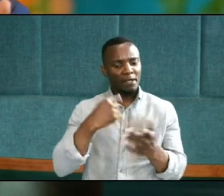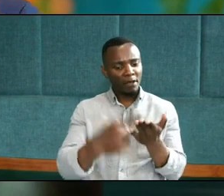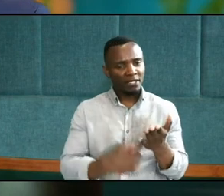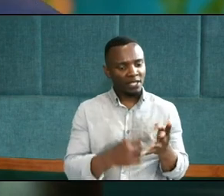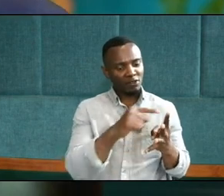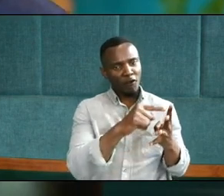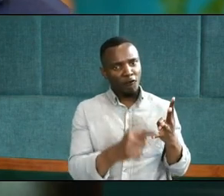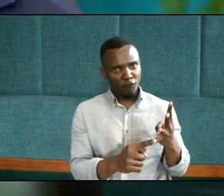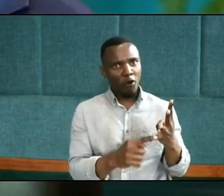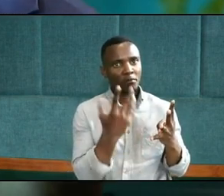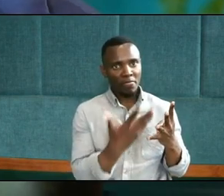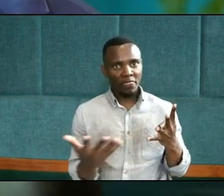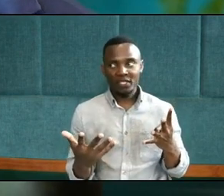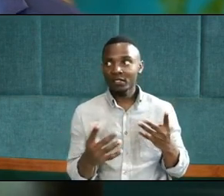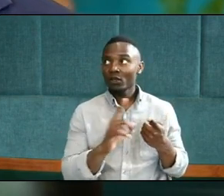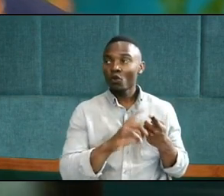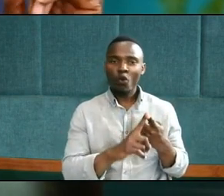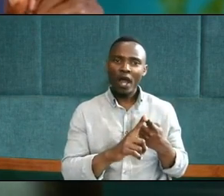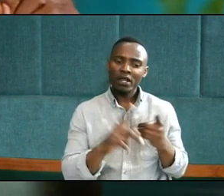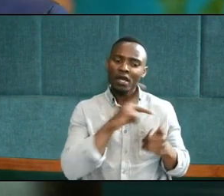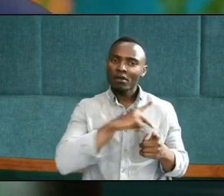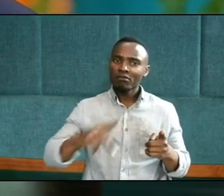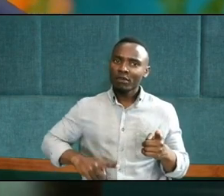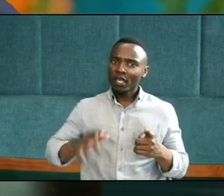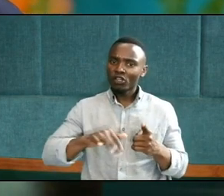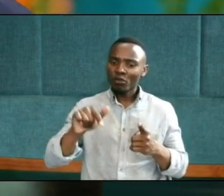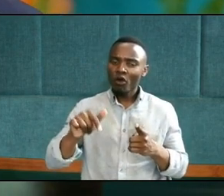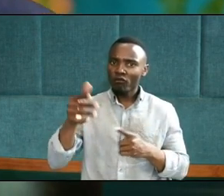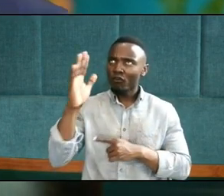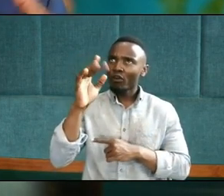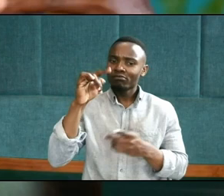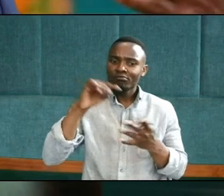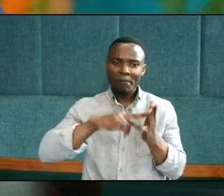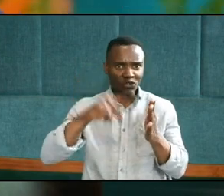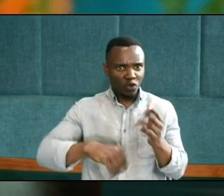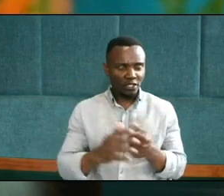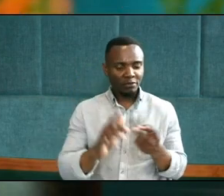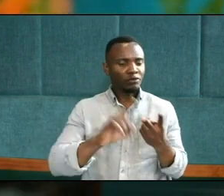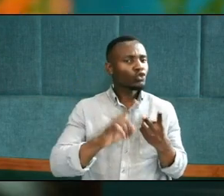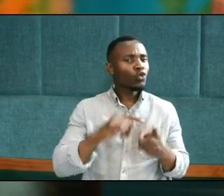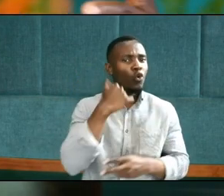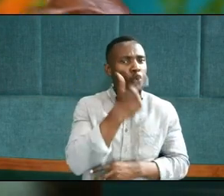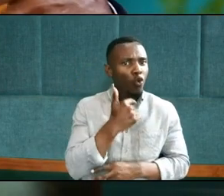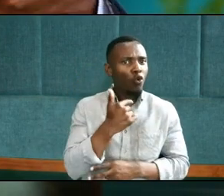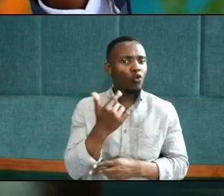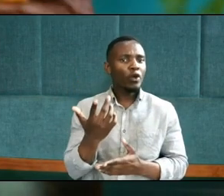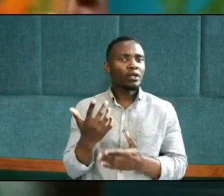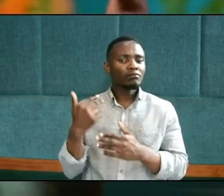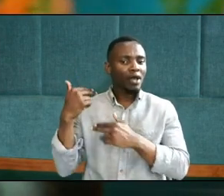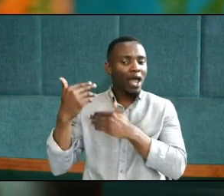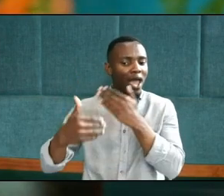things. One, what is the kingdom of God? Then who are the heirs, who are